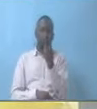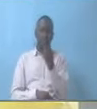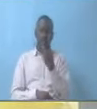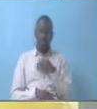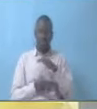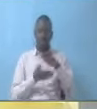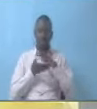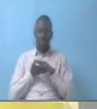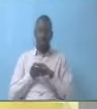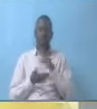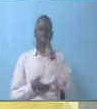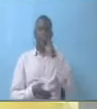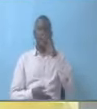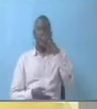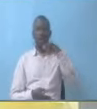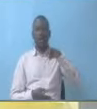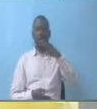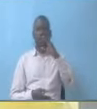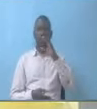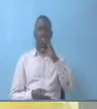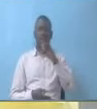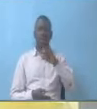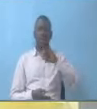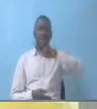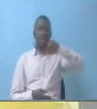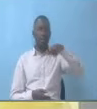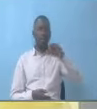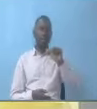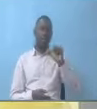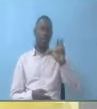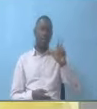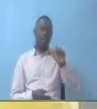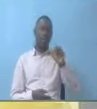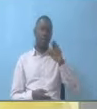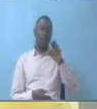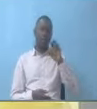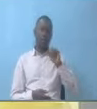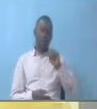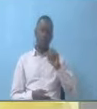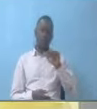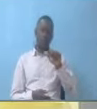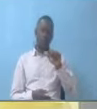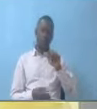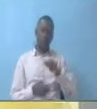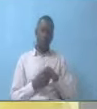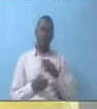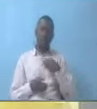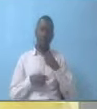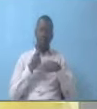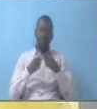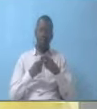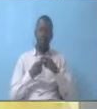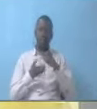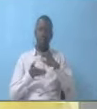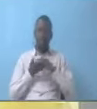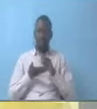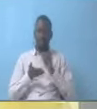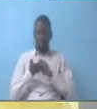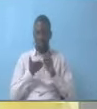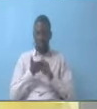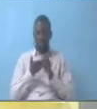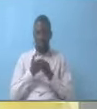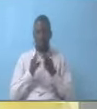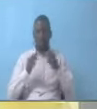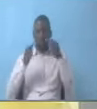fat téw na moy CMC Jawara. After receiving the inspector's report and a statement from me, ganna bu ñu an experiment report bi